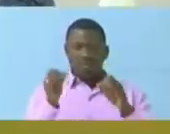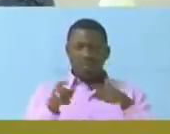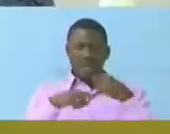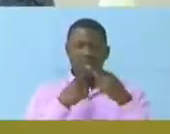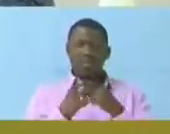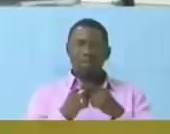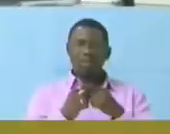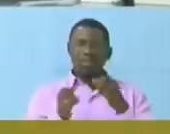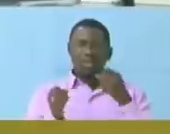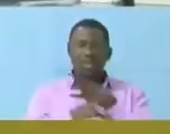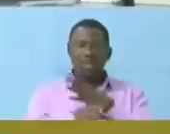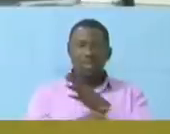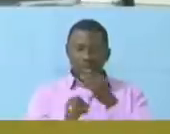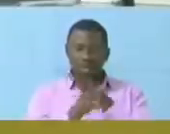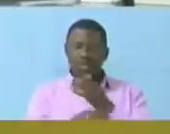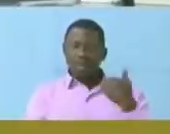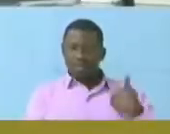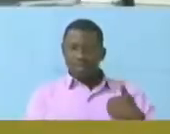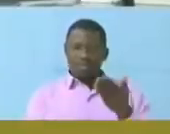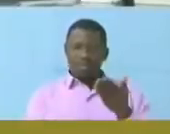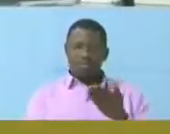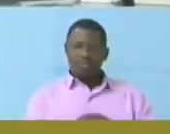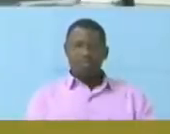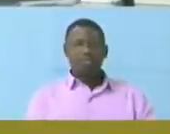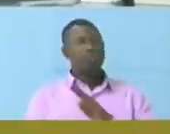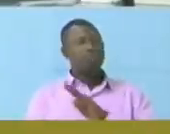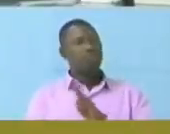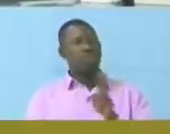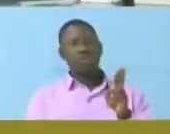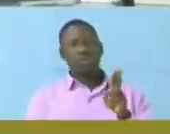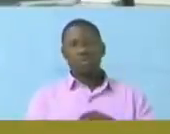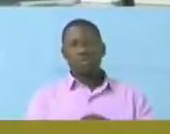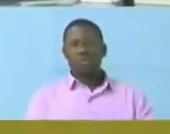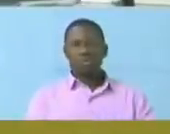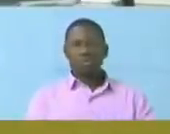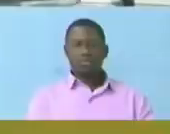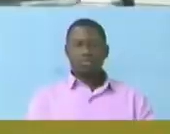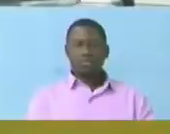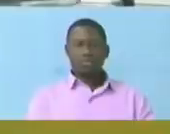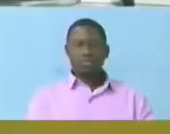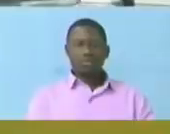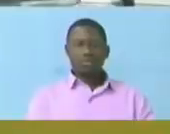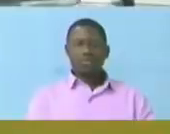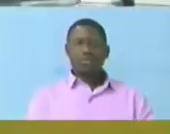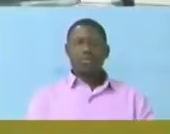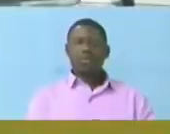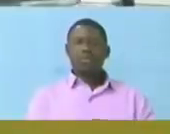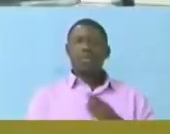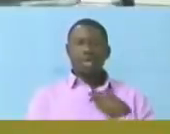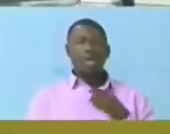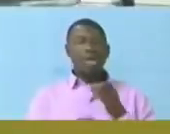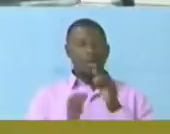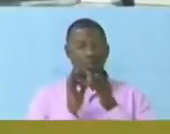honey. He came when I instructed Fadia to make sure that the matter is put before the court.